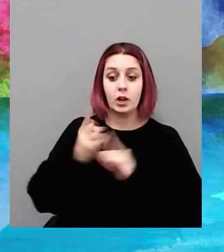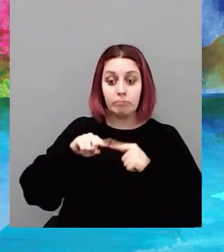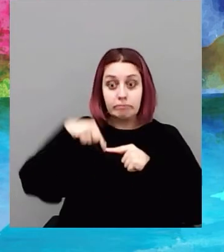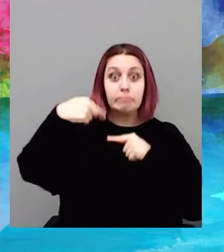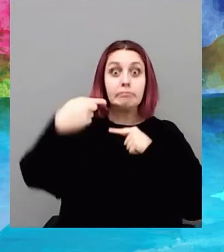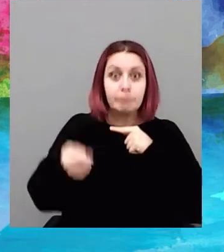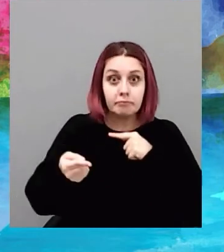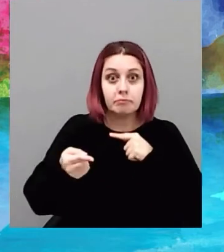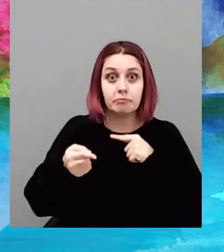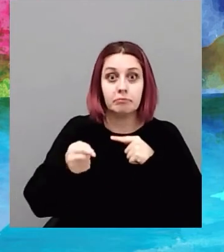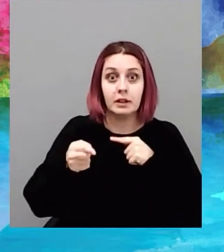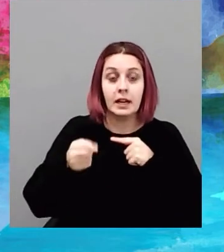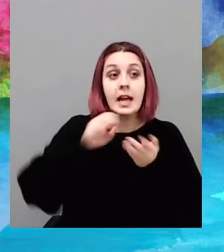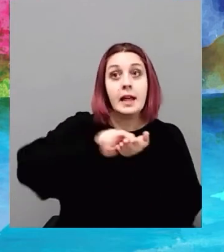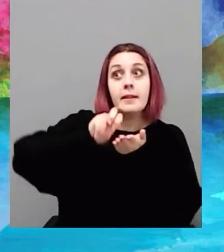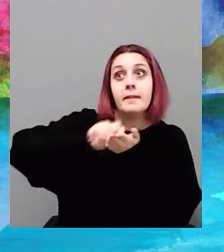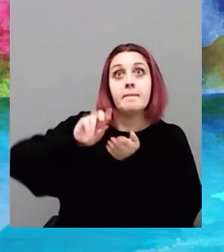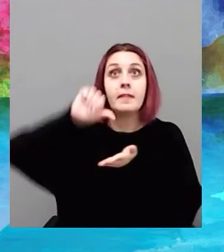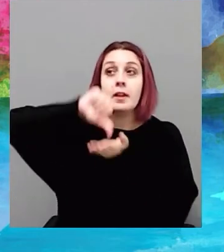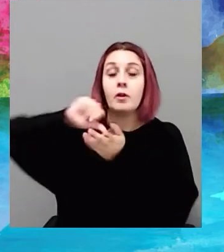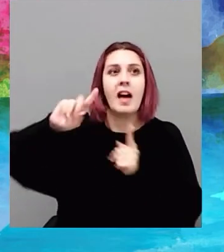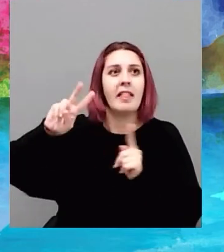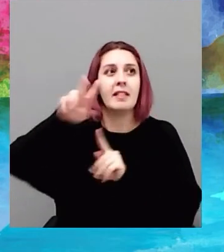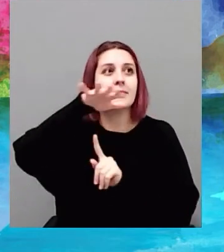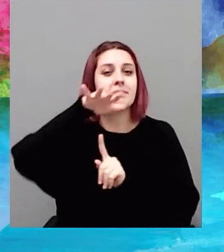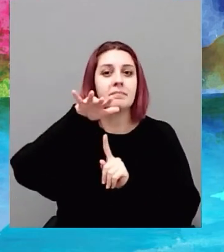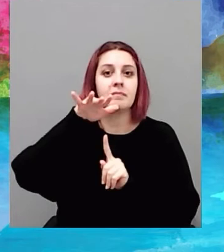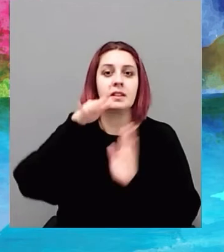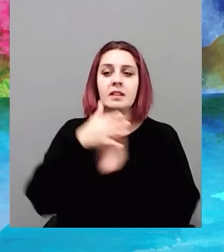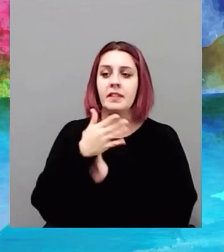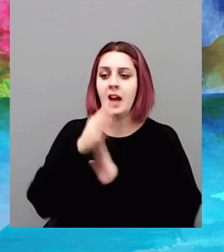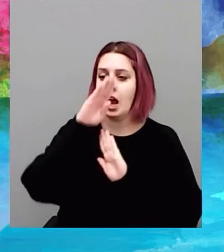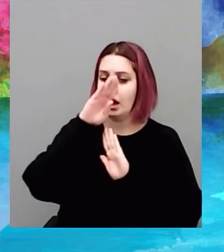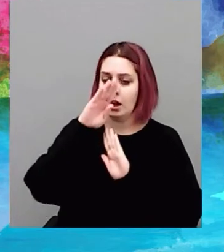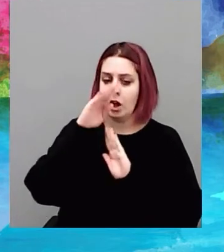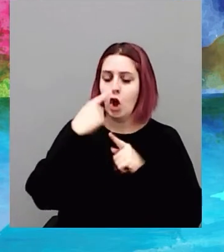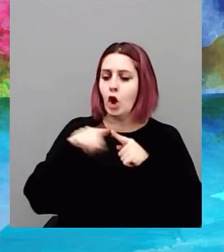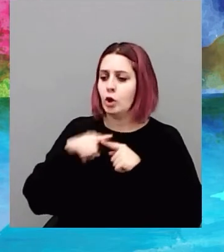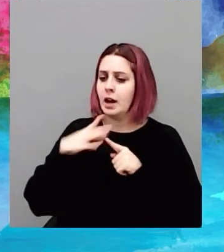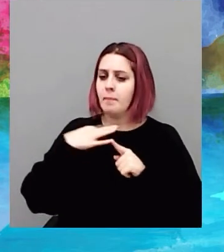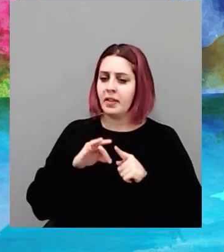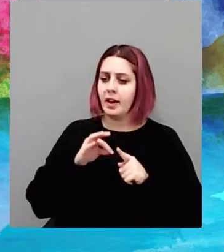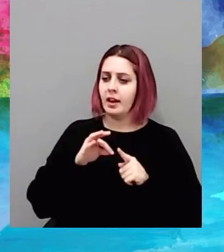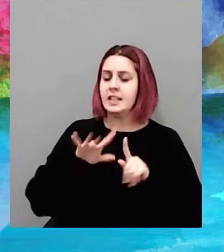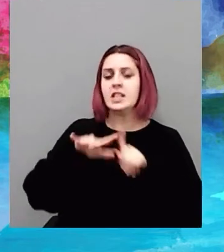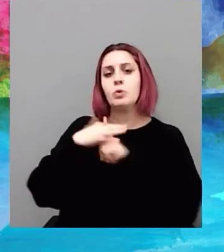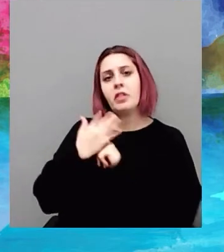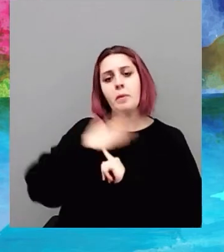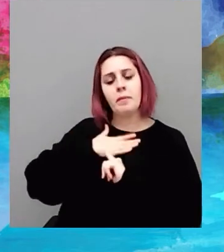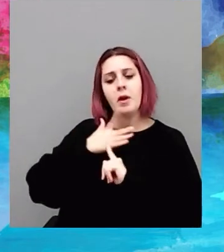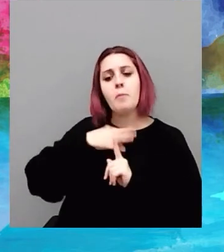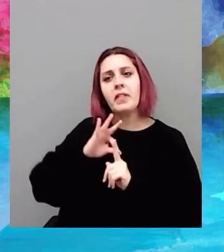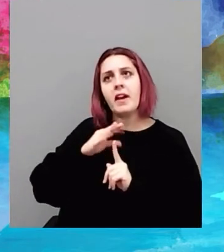we do move through the city, we're a whole group of